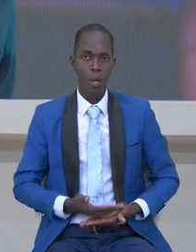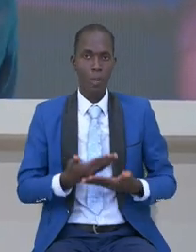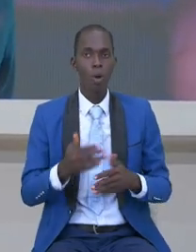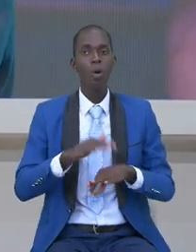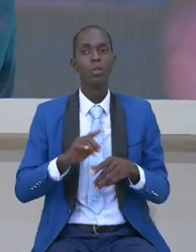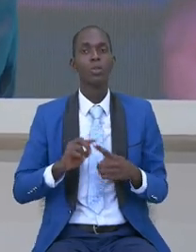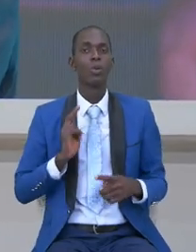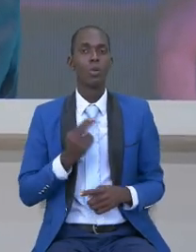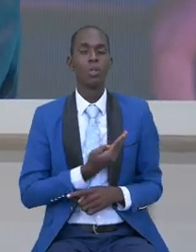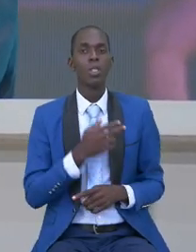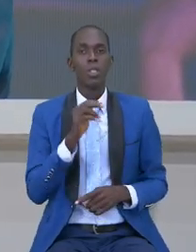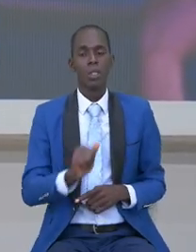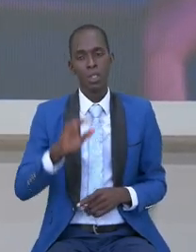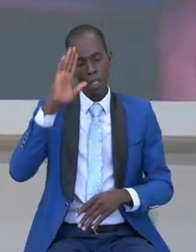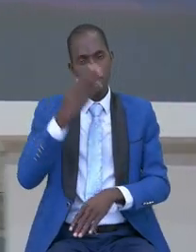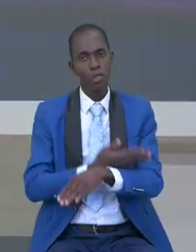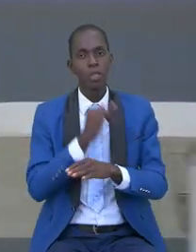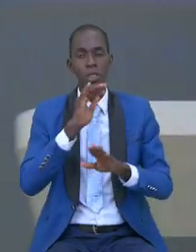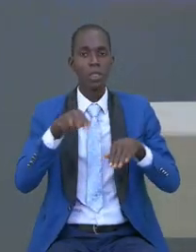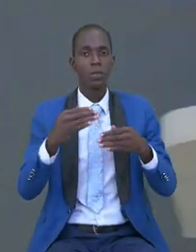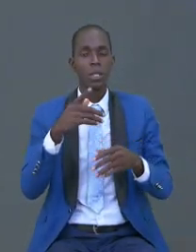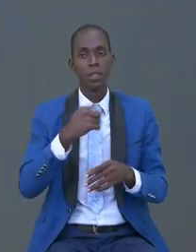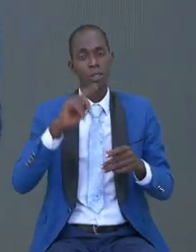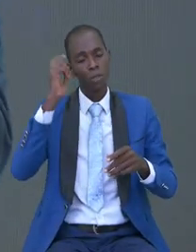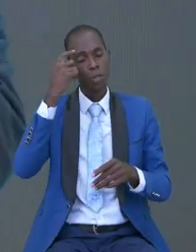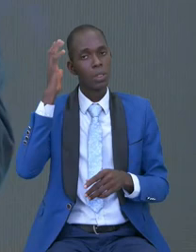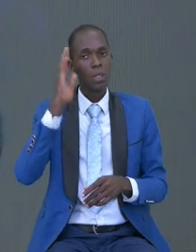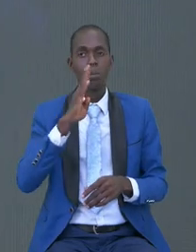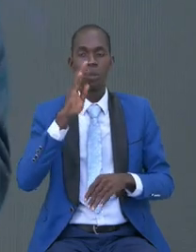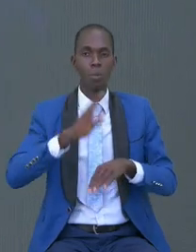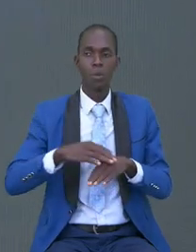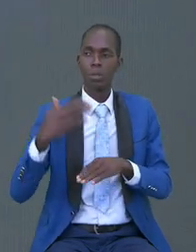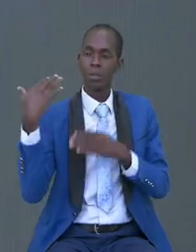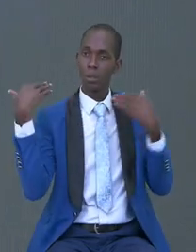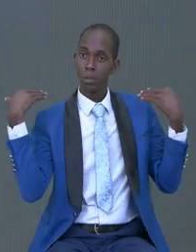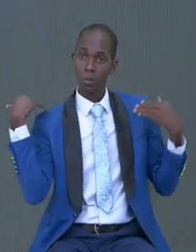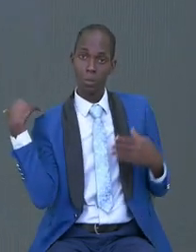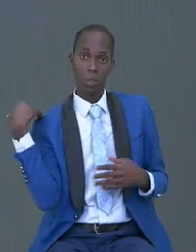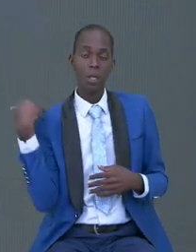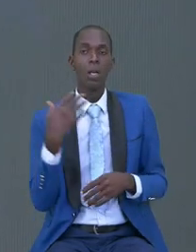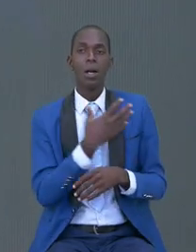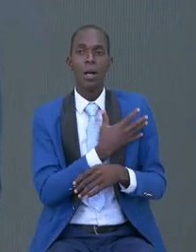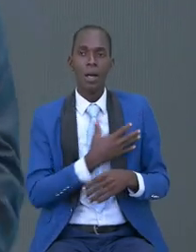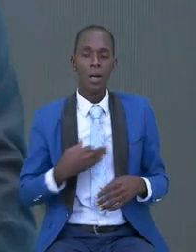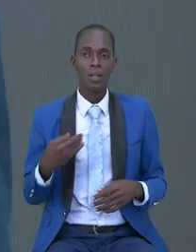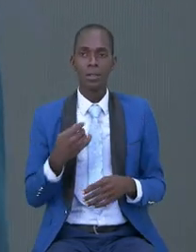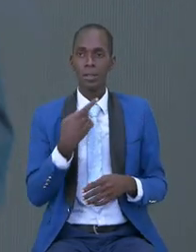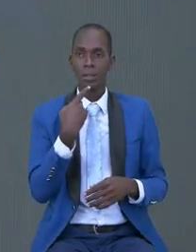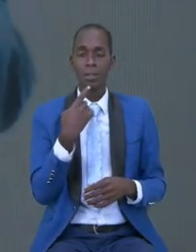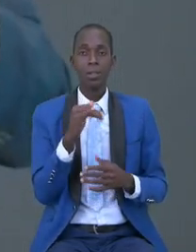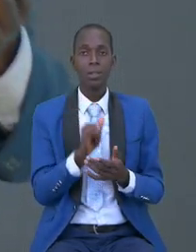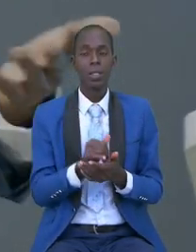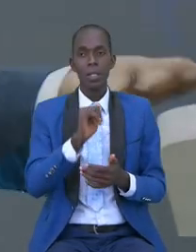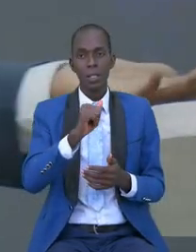given, and the government shall be upon his shoulder. And the words of Isaiah went on to say, a virgin